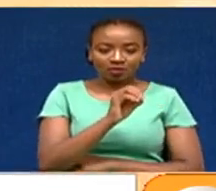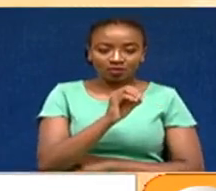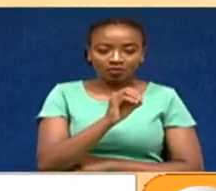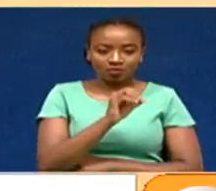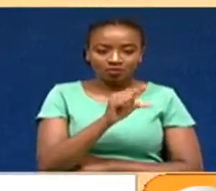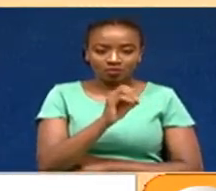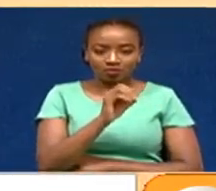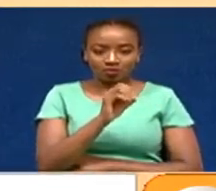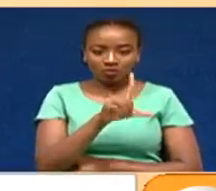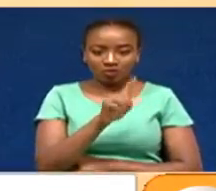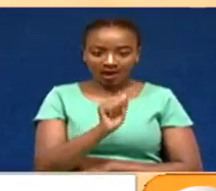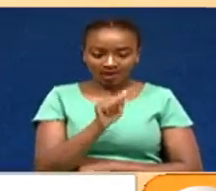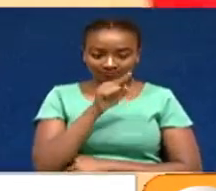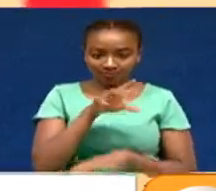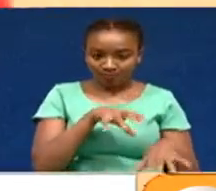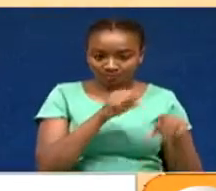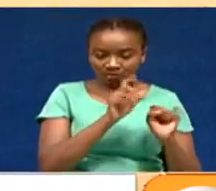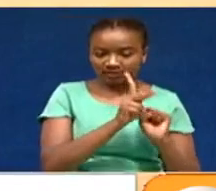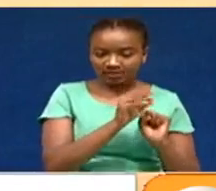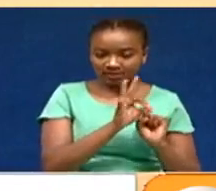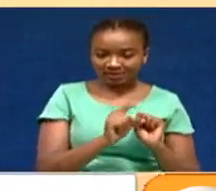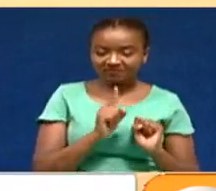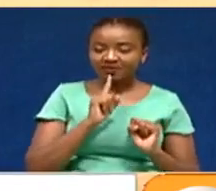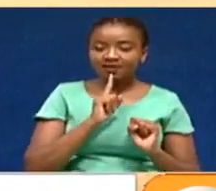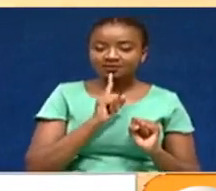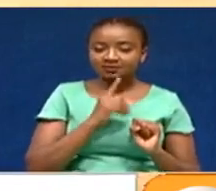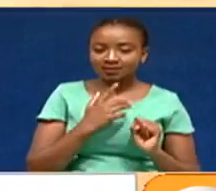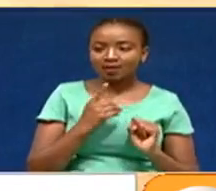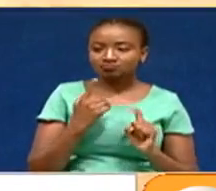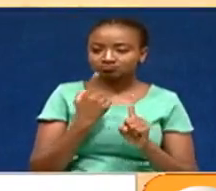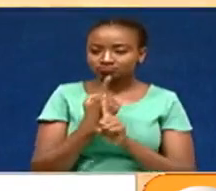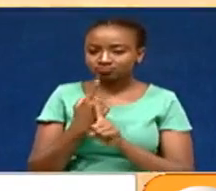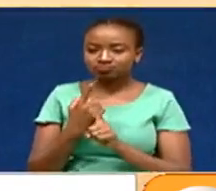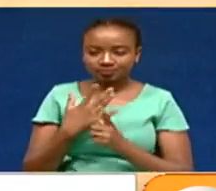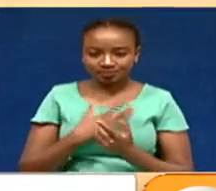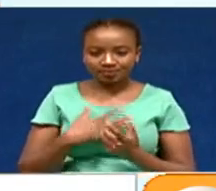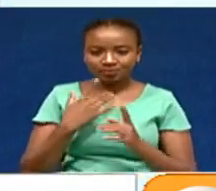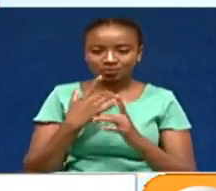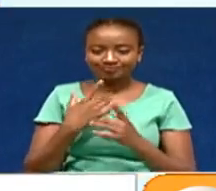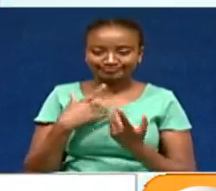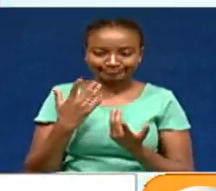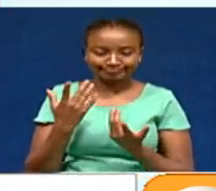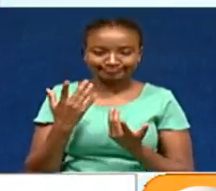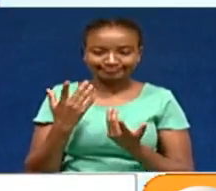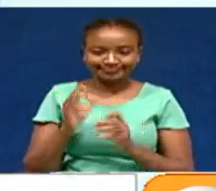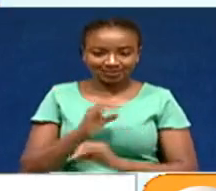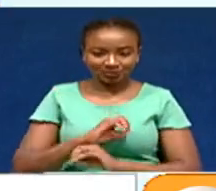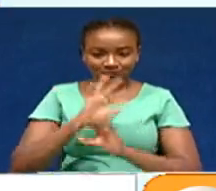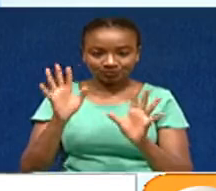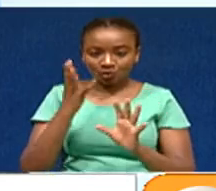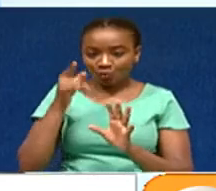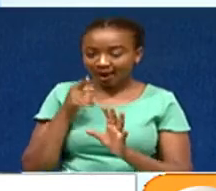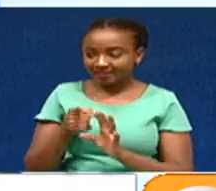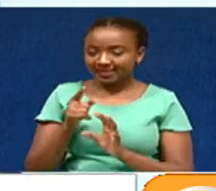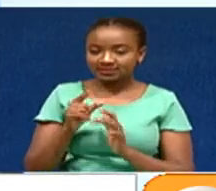Francis Omondi Ogolla, has roped in players outside the military to enhance transparency. This multi-agency